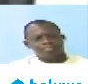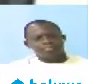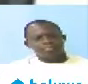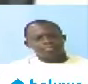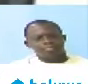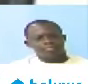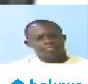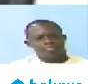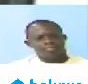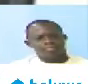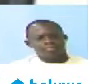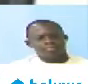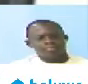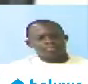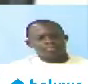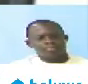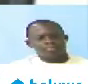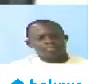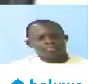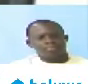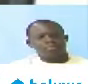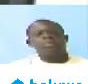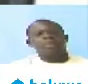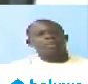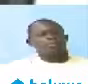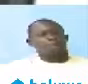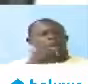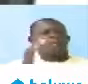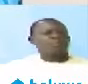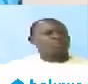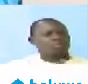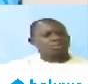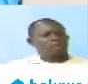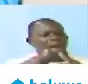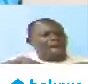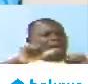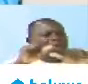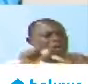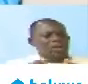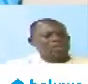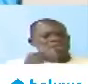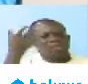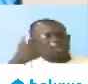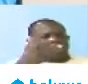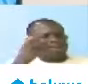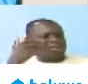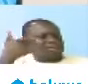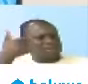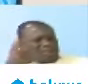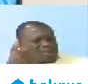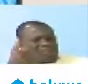86, 87. I was doing that up to 86, maybe till 87.